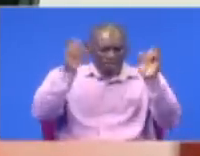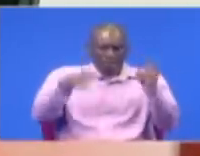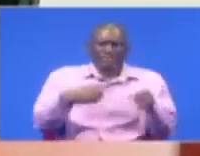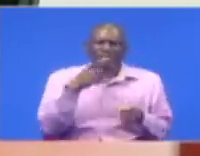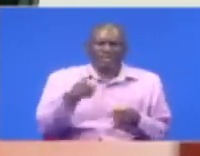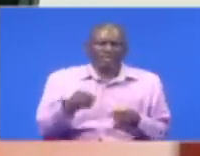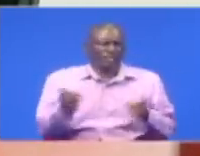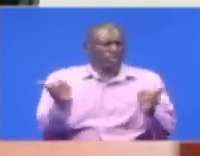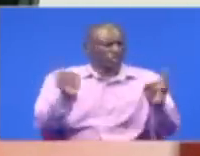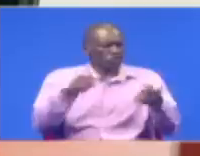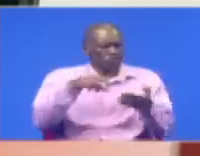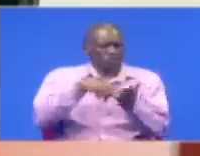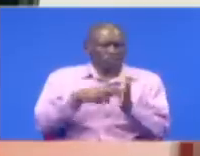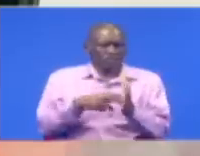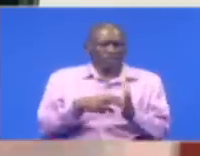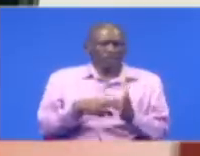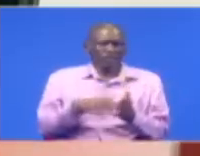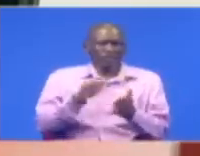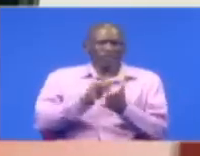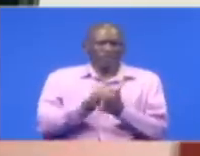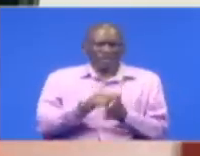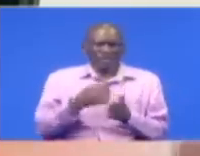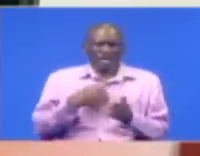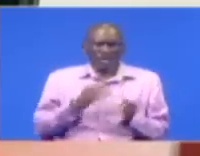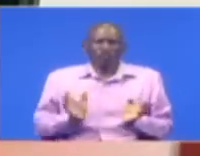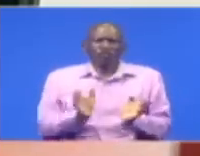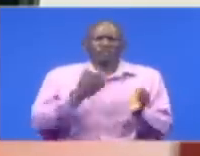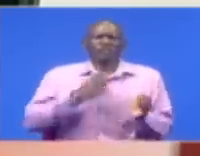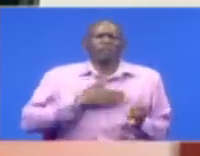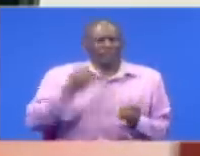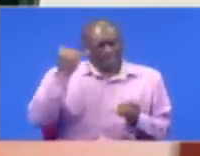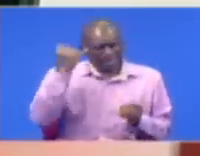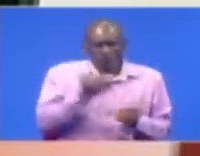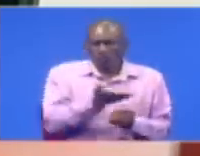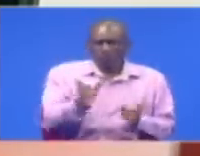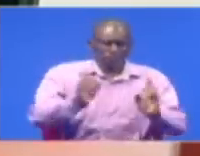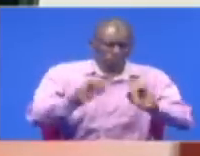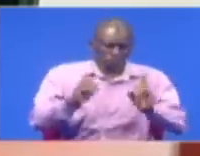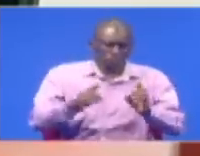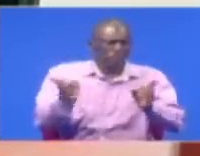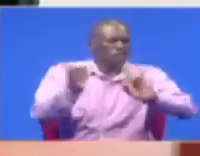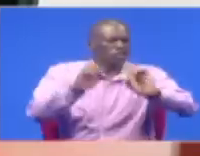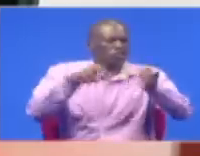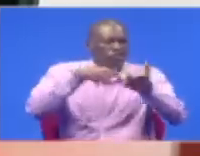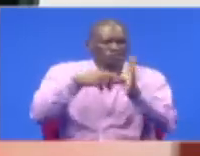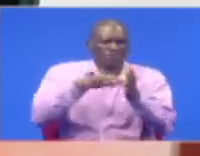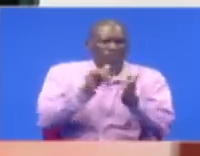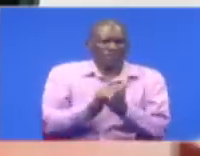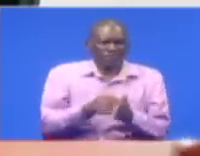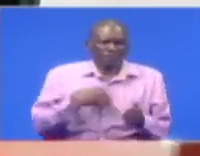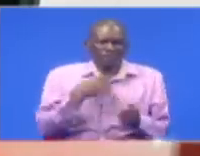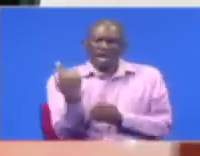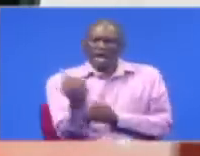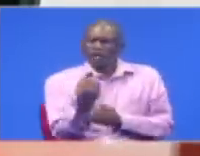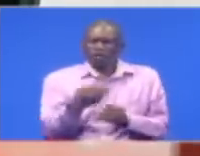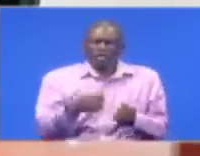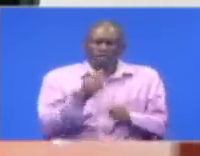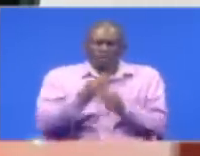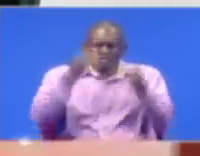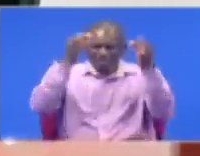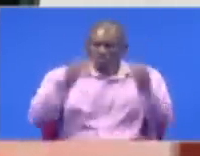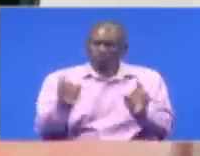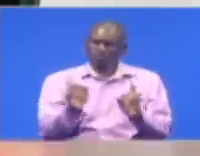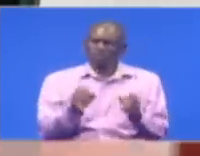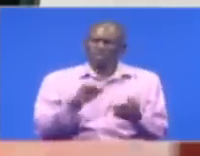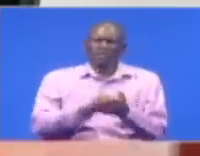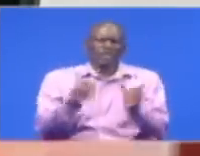this, it does not mean that I impose my views on them. It does not mean unanimity in decisions. That's